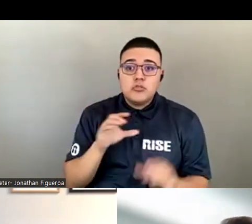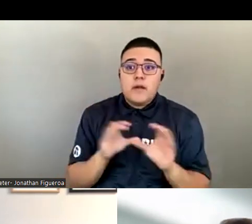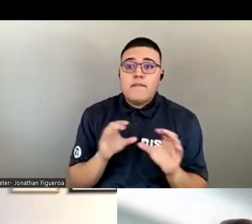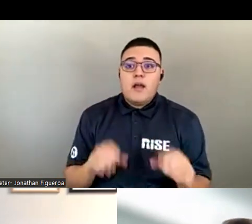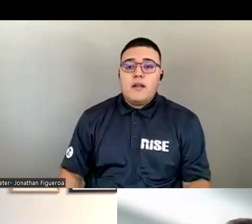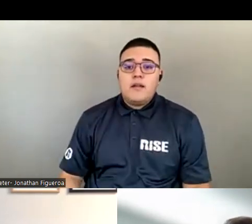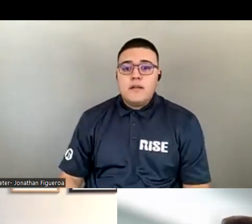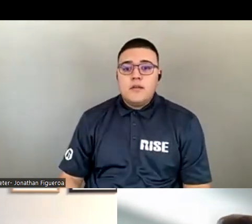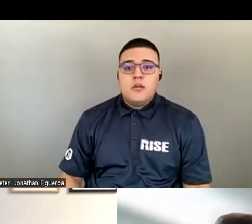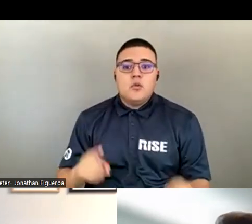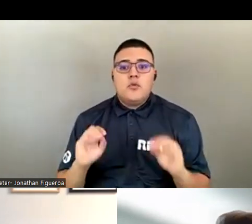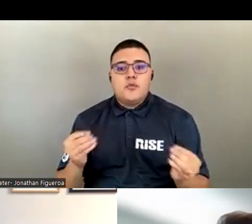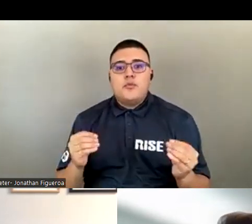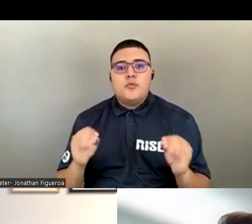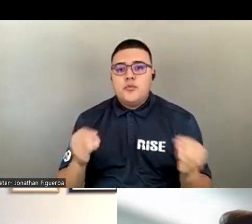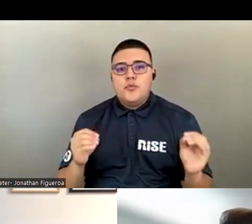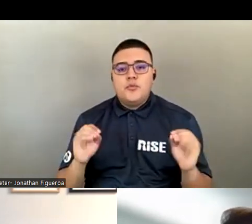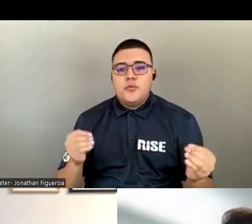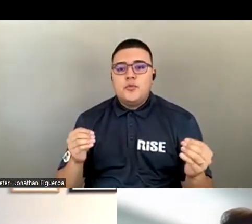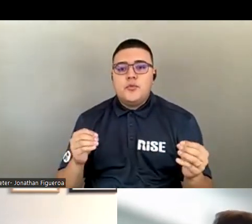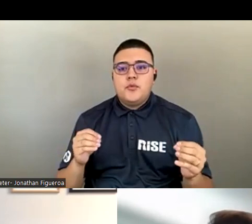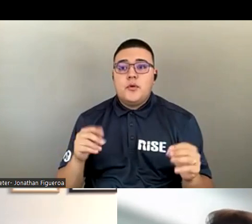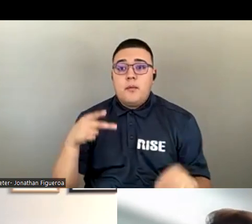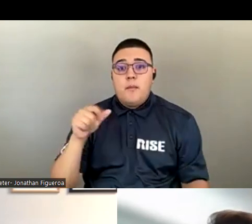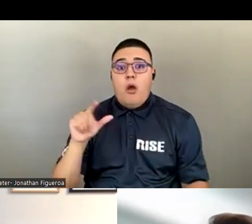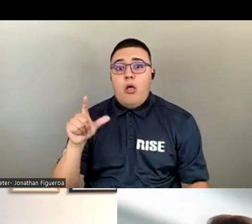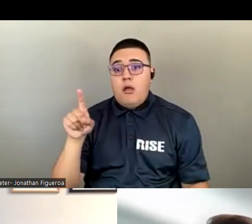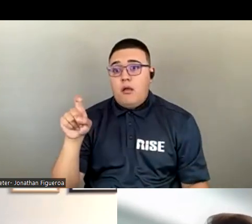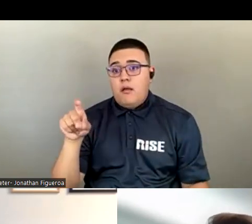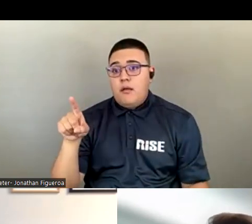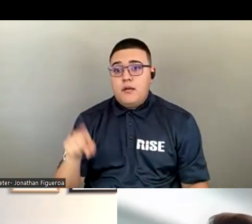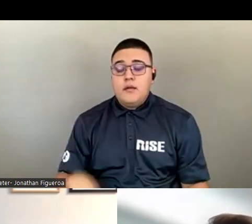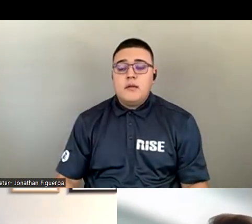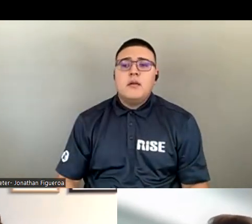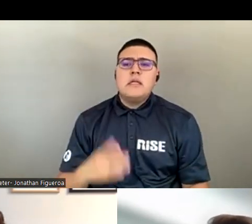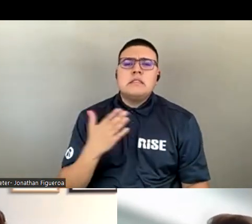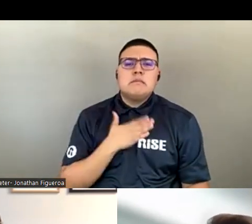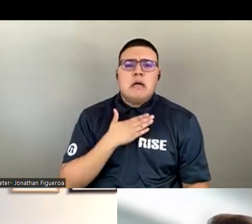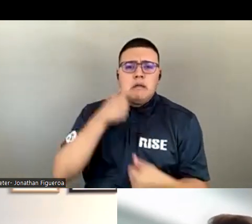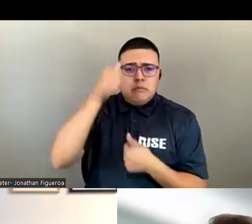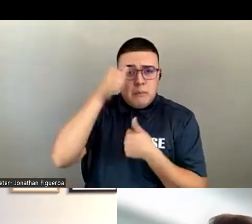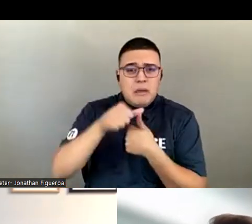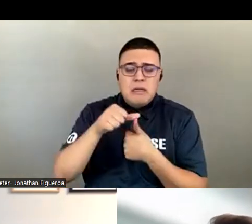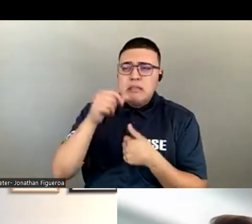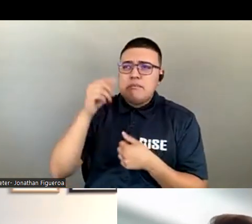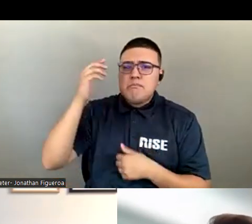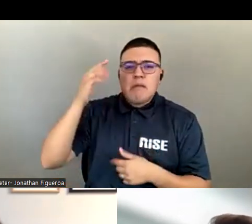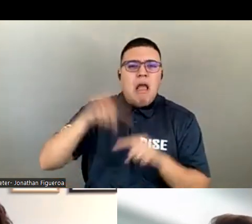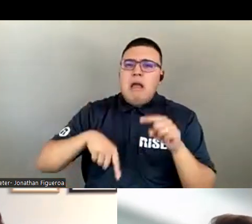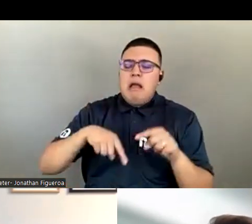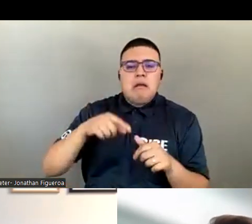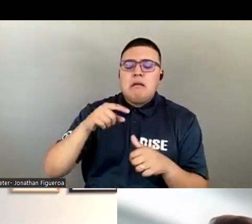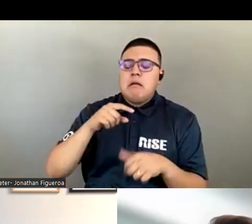I do not. I don't know about Paul. Off the top of my head, I do not.